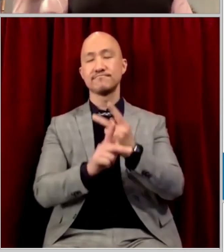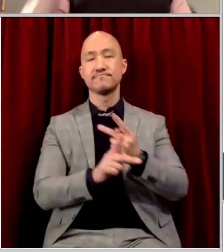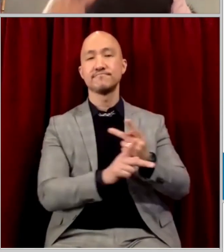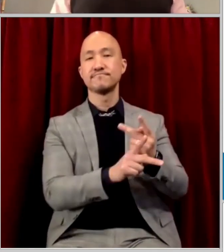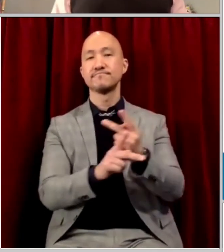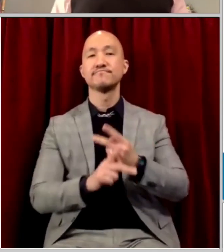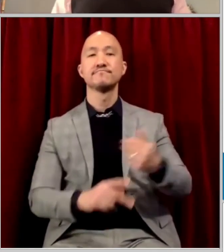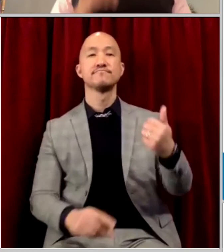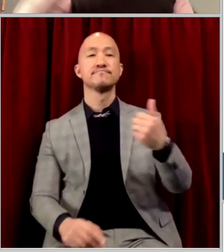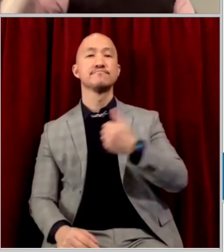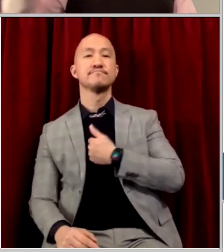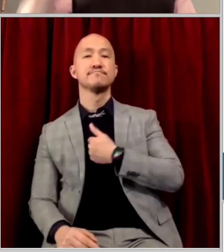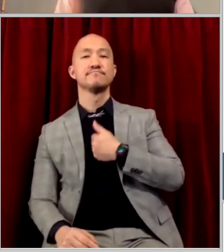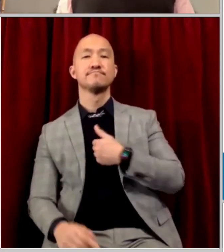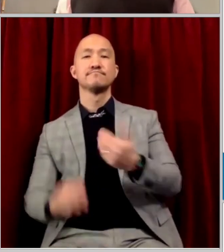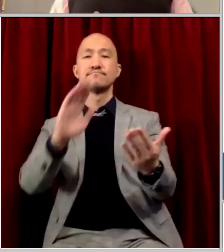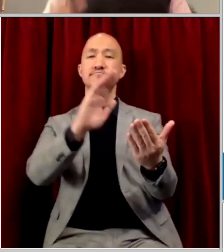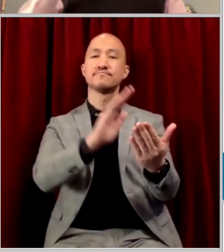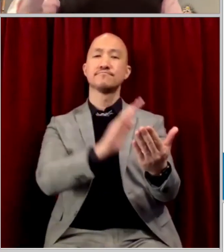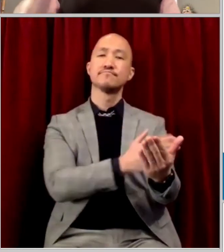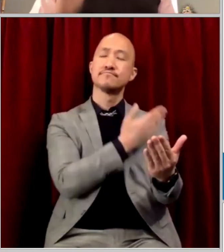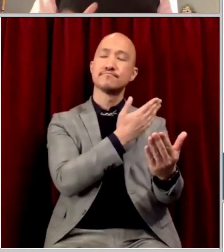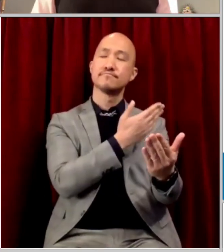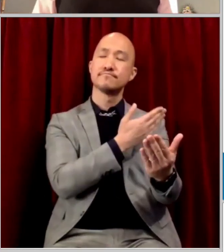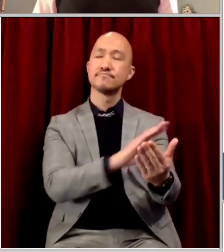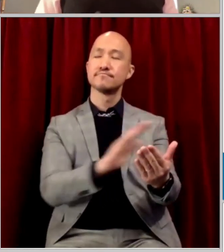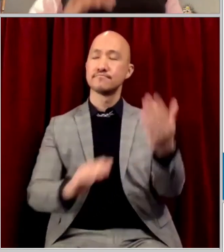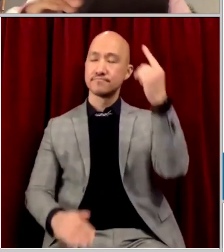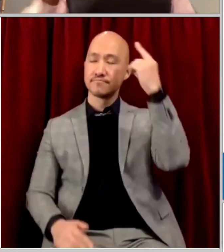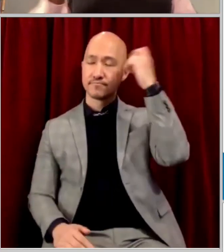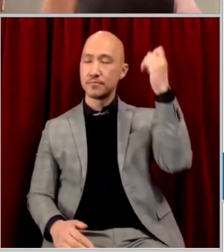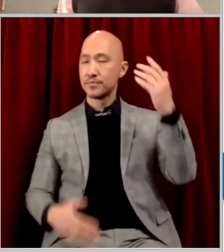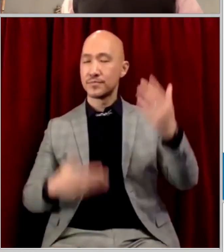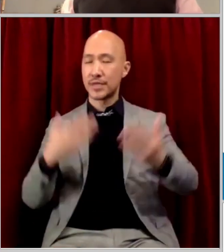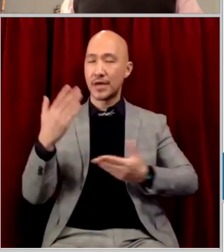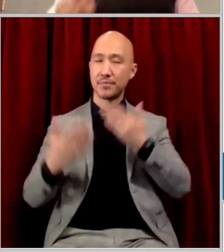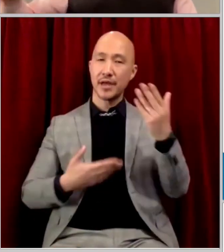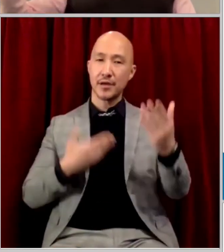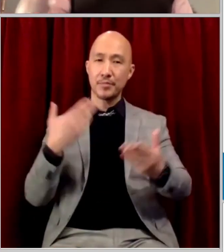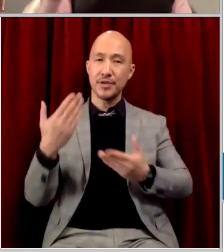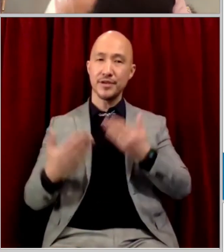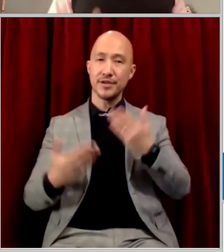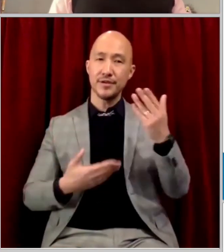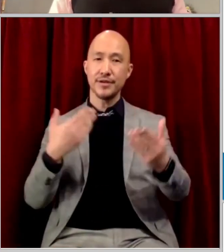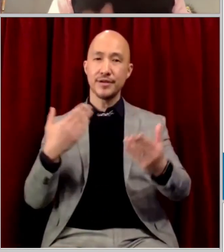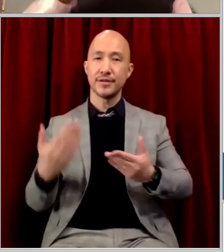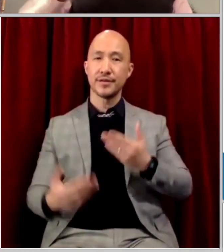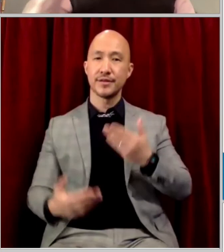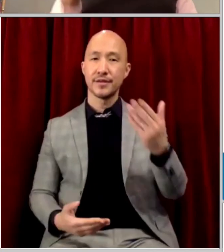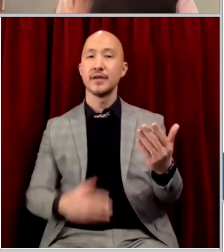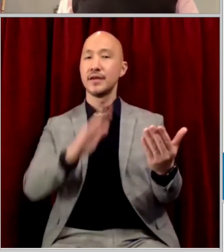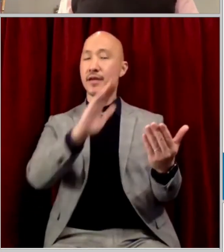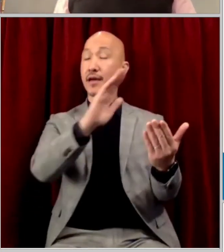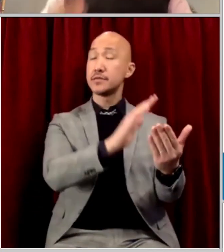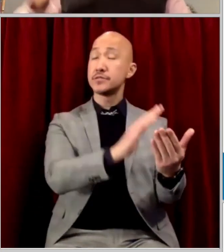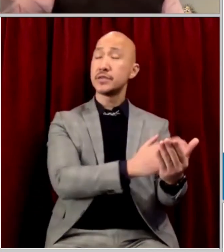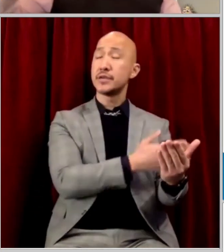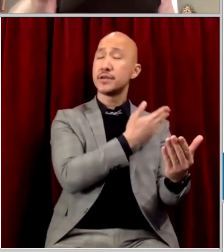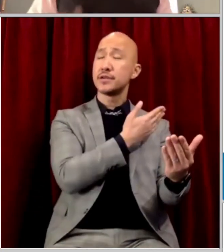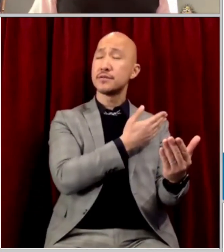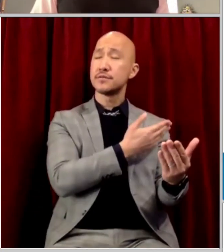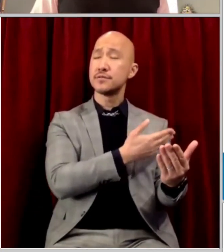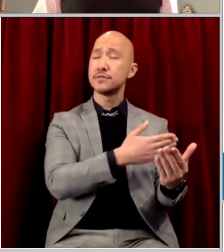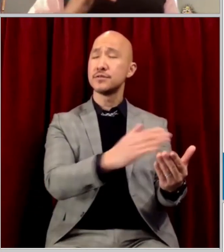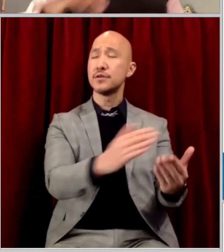me. So I sing because I'm happy, I'm happy. I